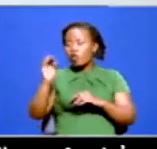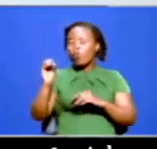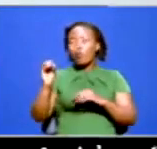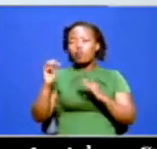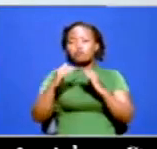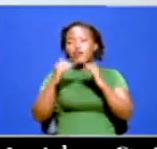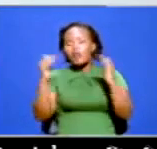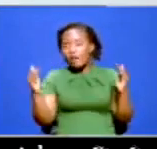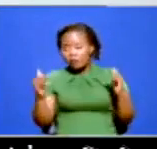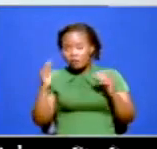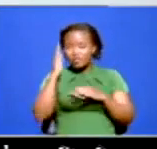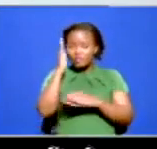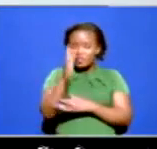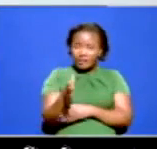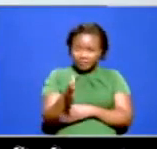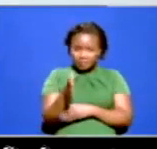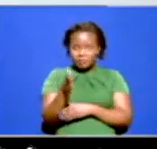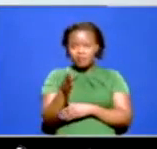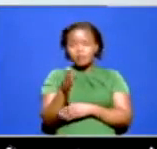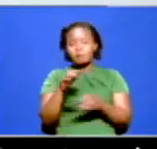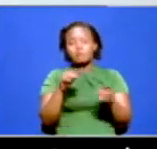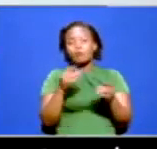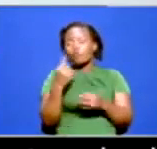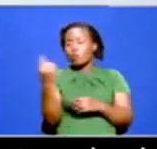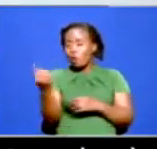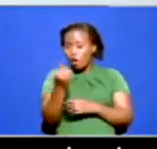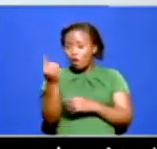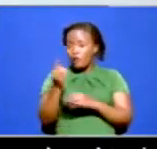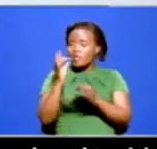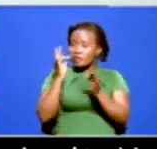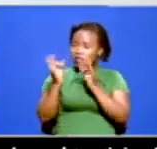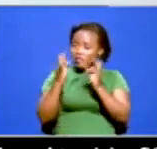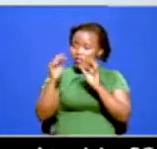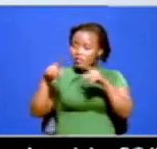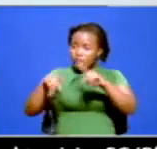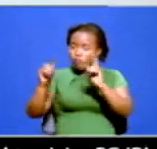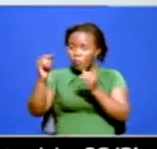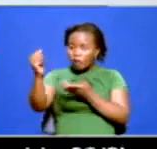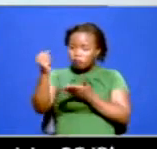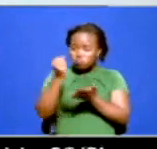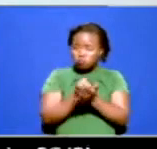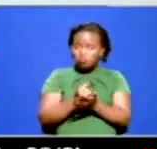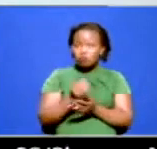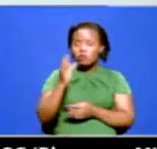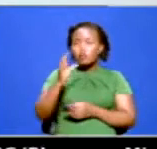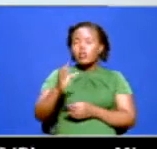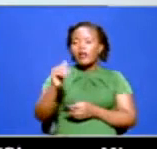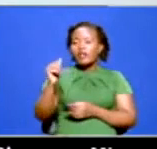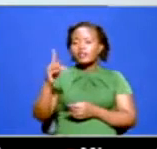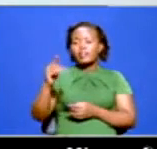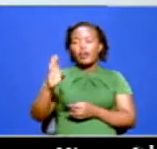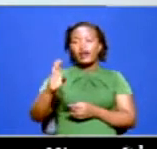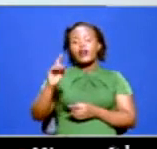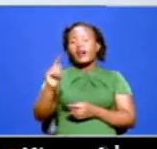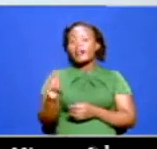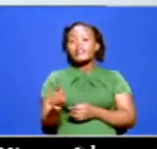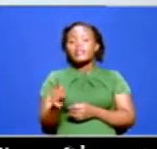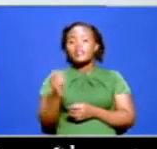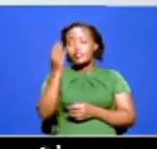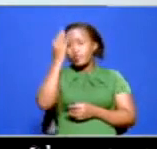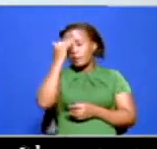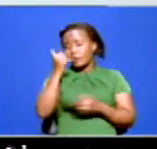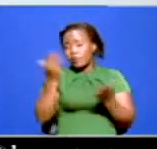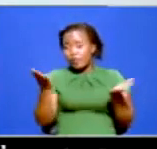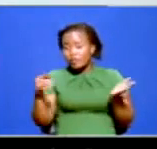directly. Okay. Unless you're coming in as a cadet. Oh. Because, you know, we are